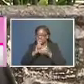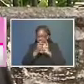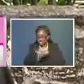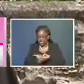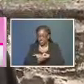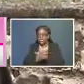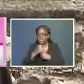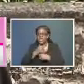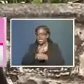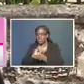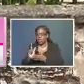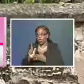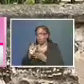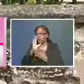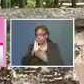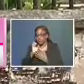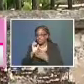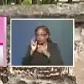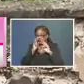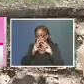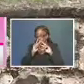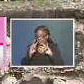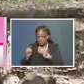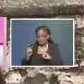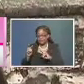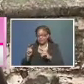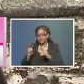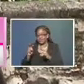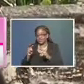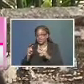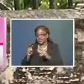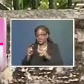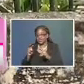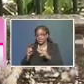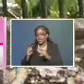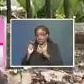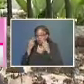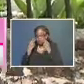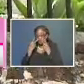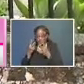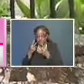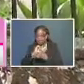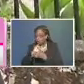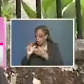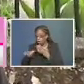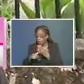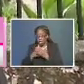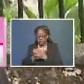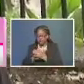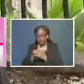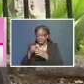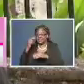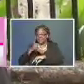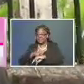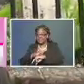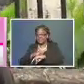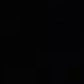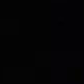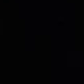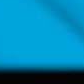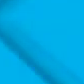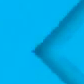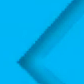and all will be looked at. We're looking at all of those matters in this process and this exercise that is